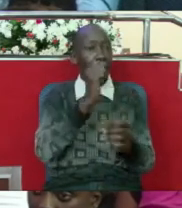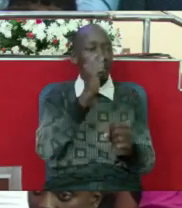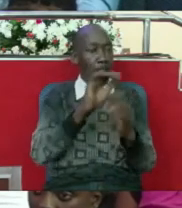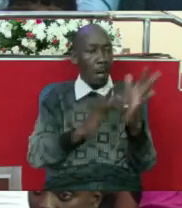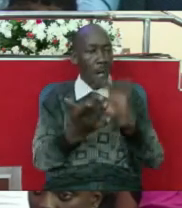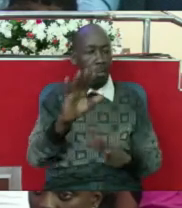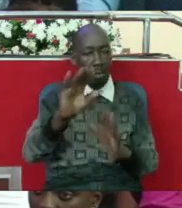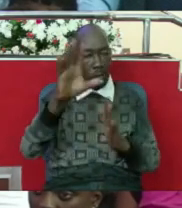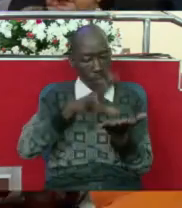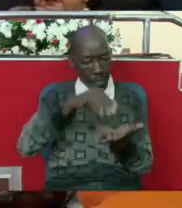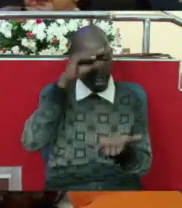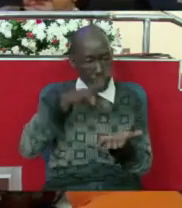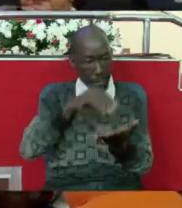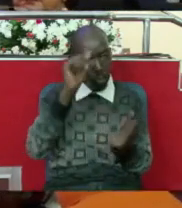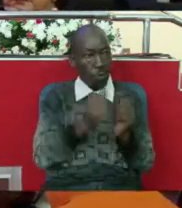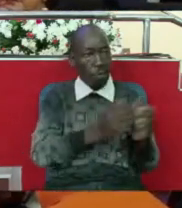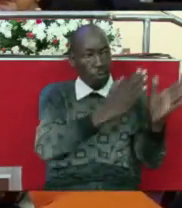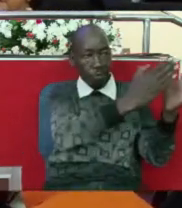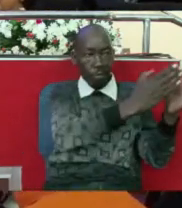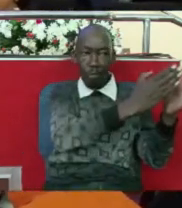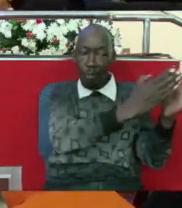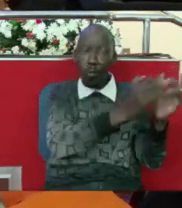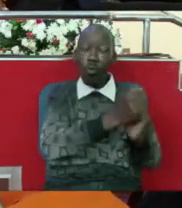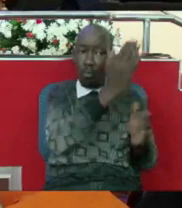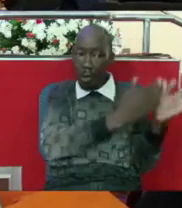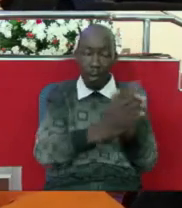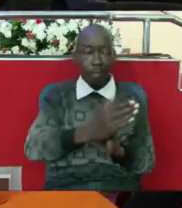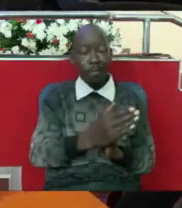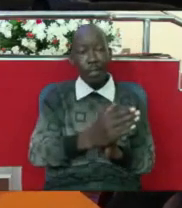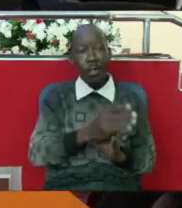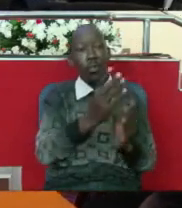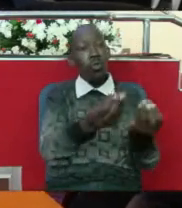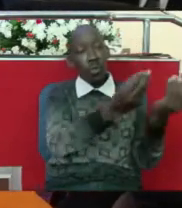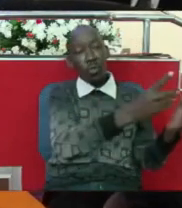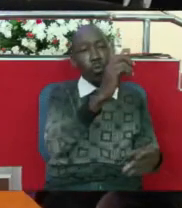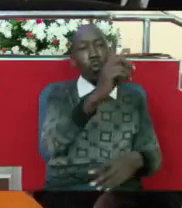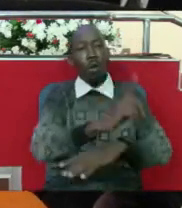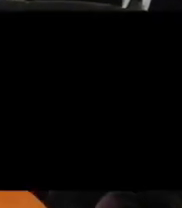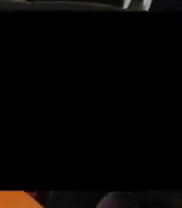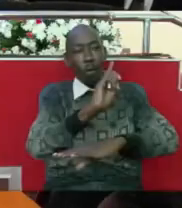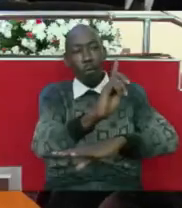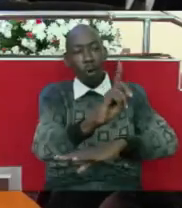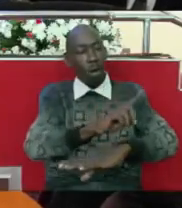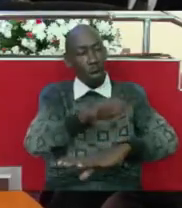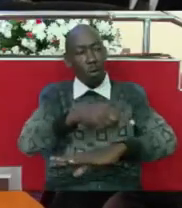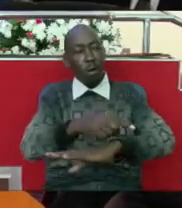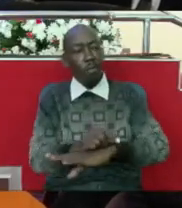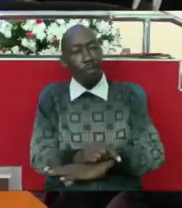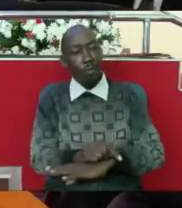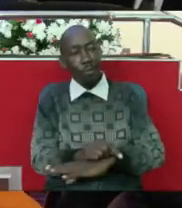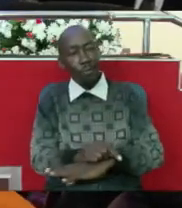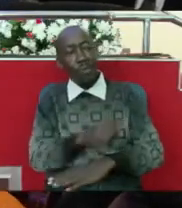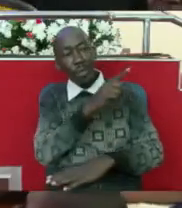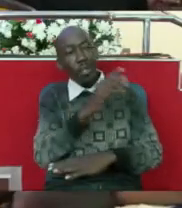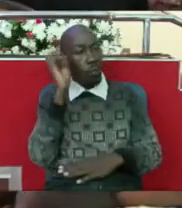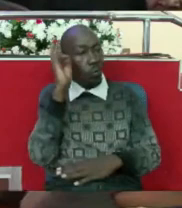ukaweza kukua na tukaweza kupanga mafunzo ya Biblia nami. Give me an hour. Nipatie lisali moja. And I'll straighten